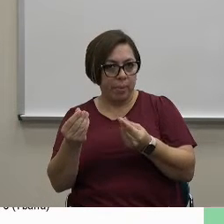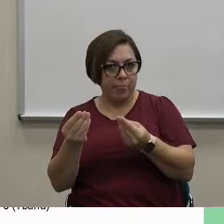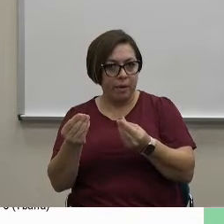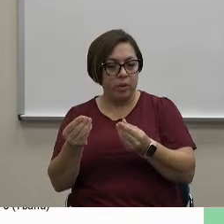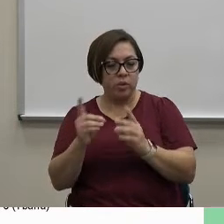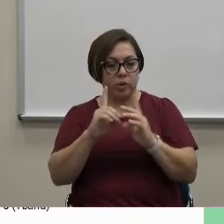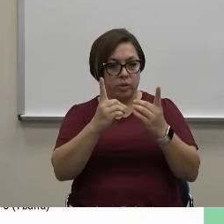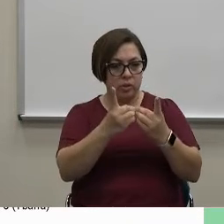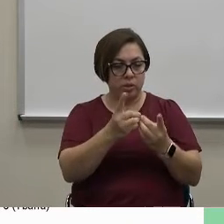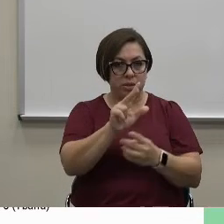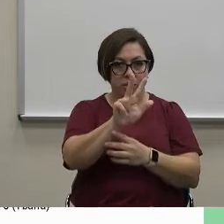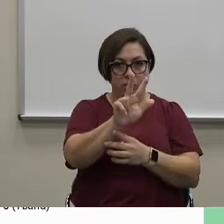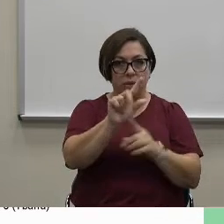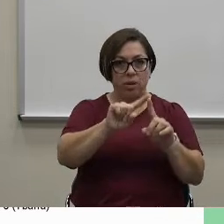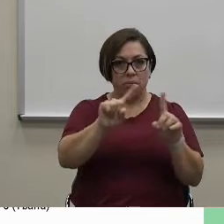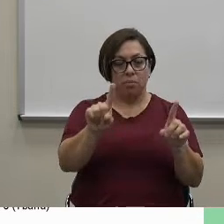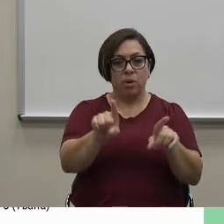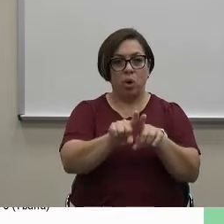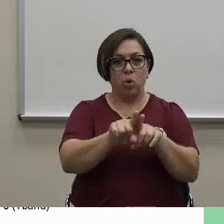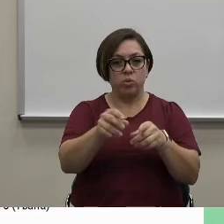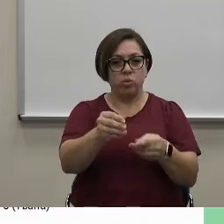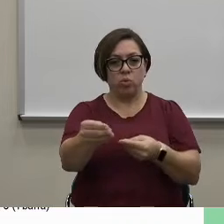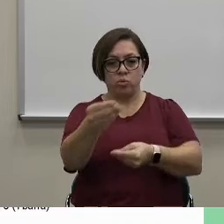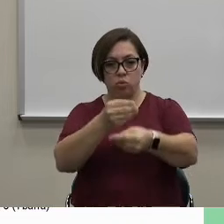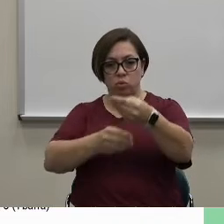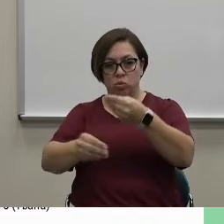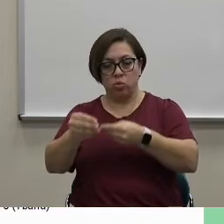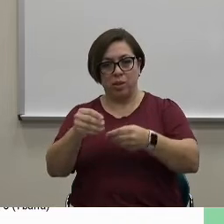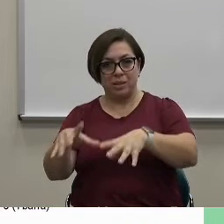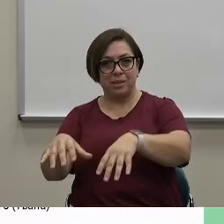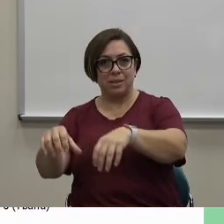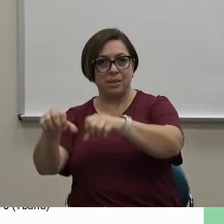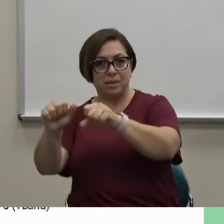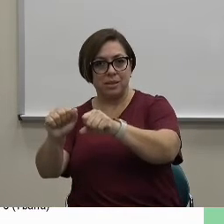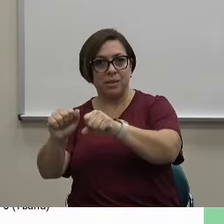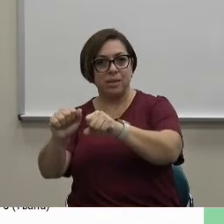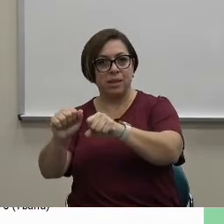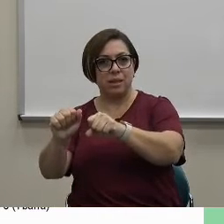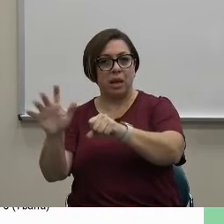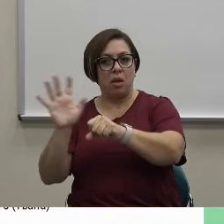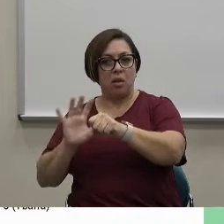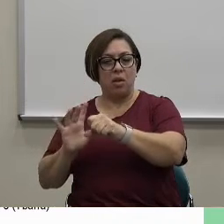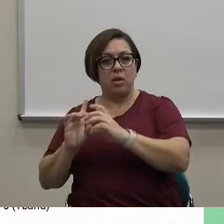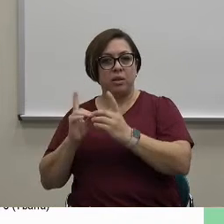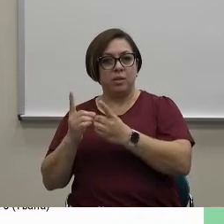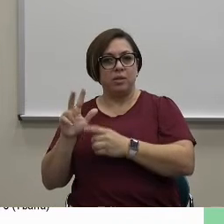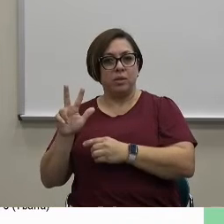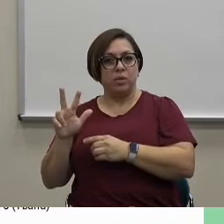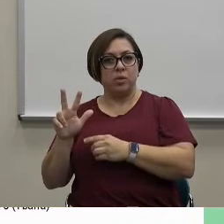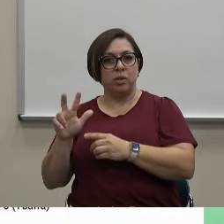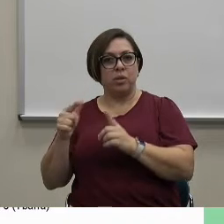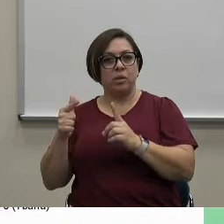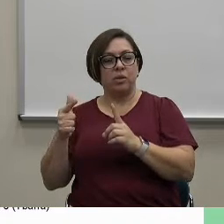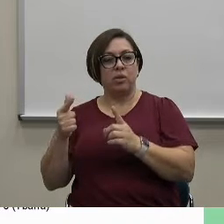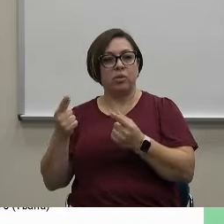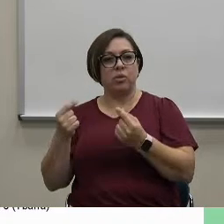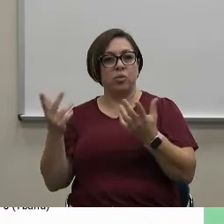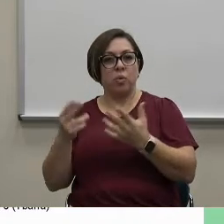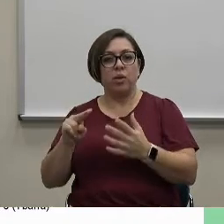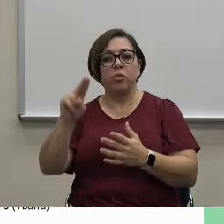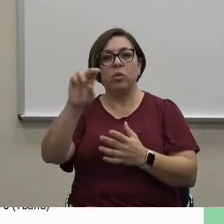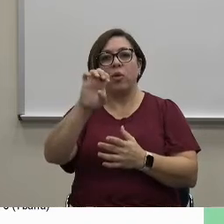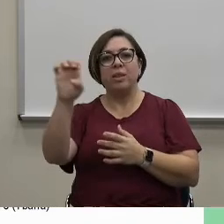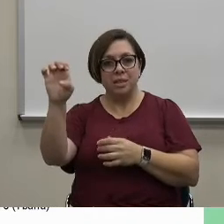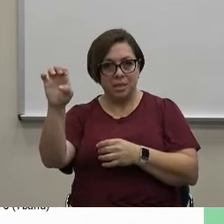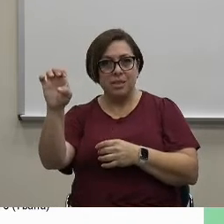District 3, but it has also swapped some of that territory and taken what was District 3 out to the northeast there.